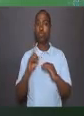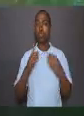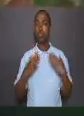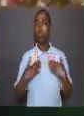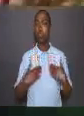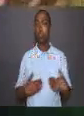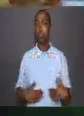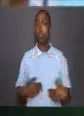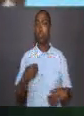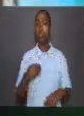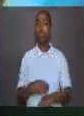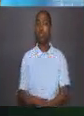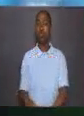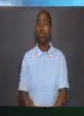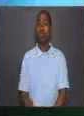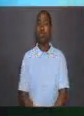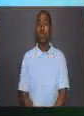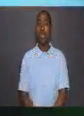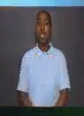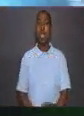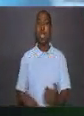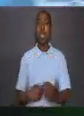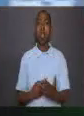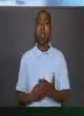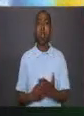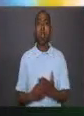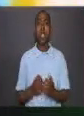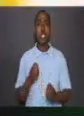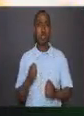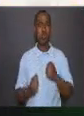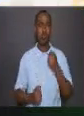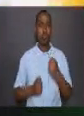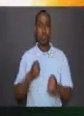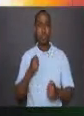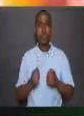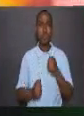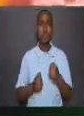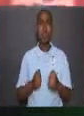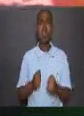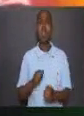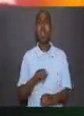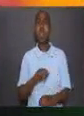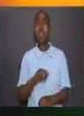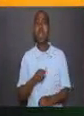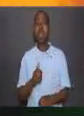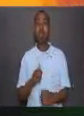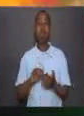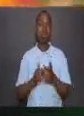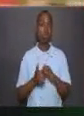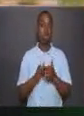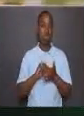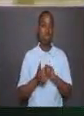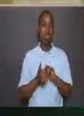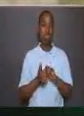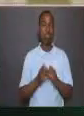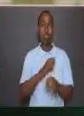humans. During vigorous activity, like running or exercising,